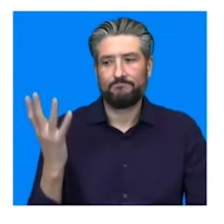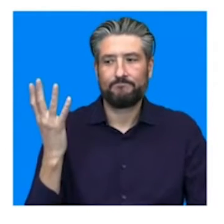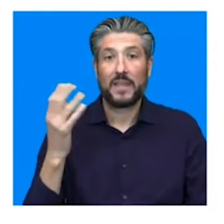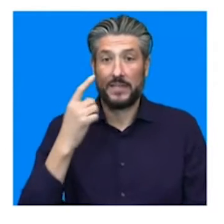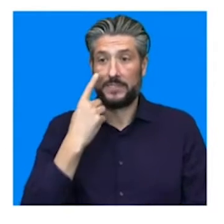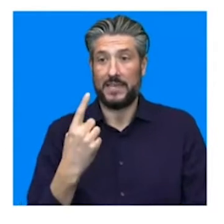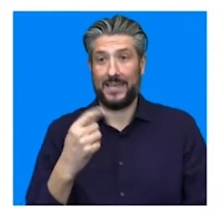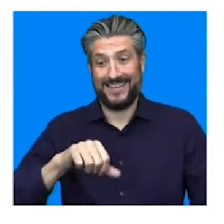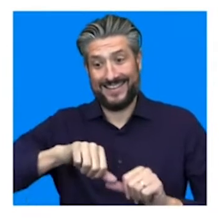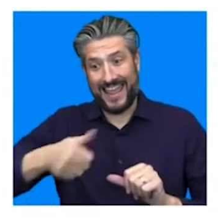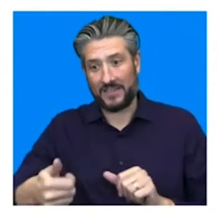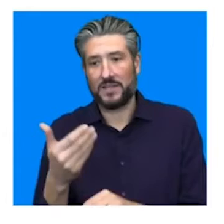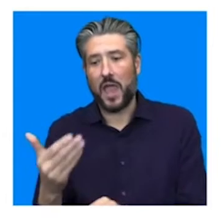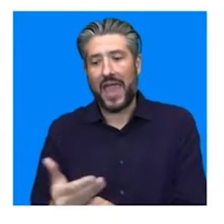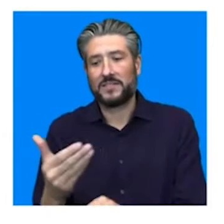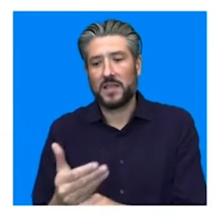exercise around